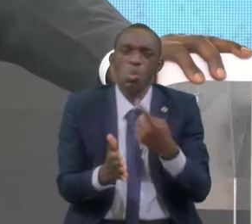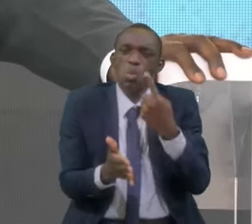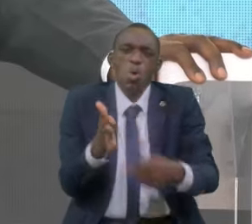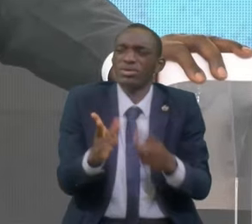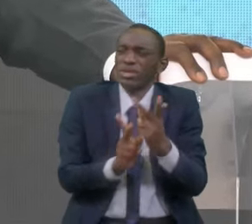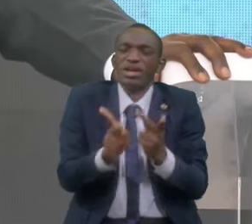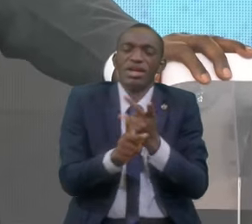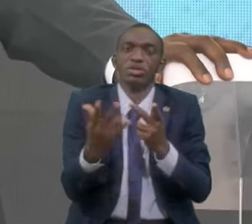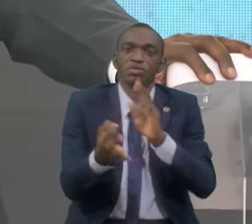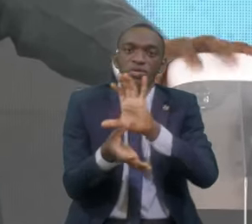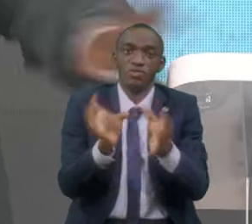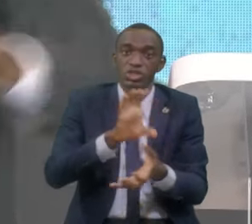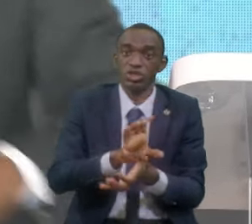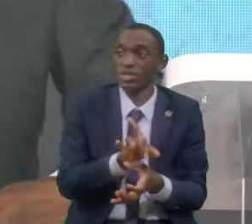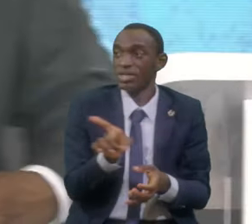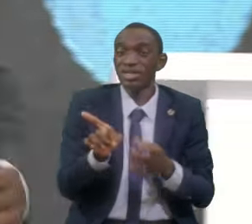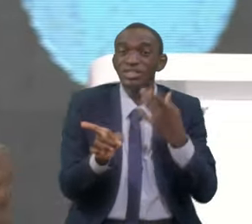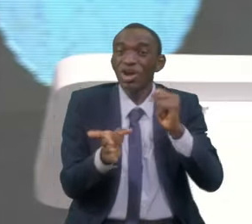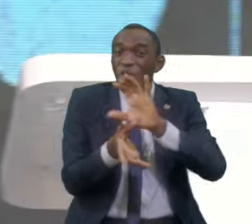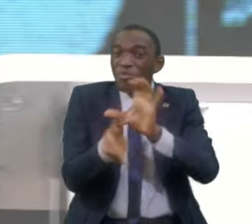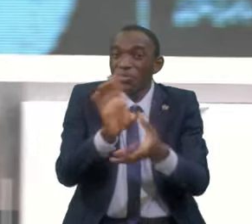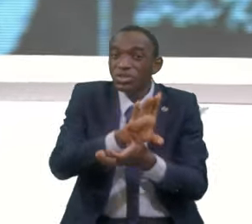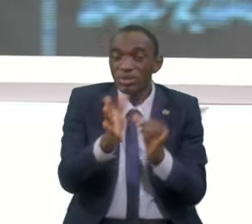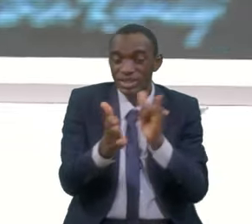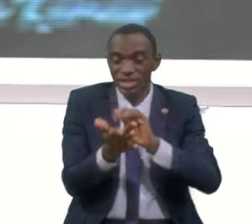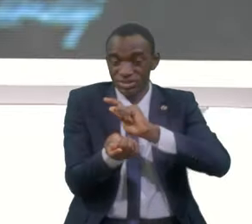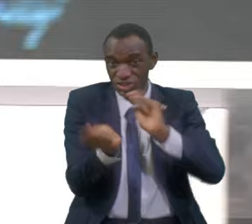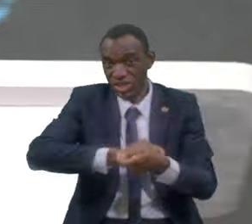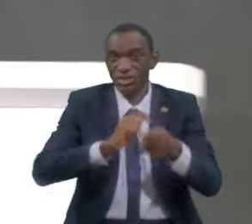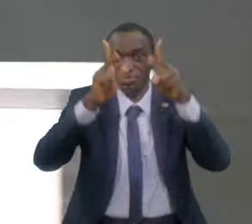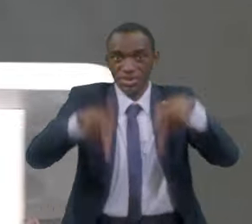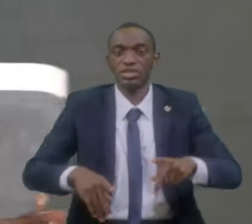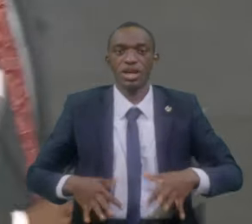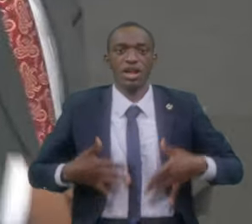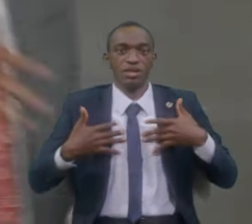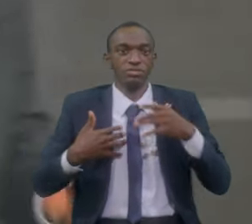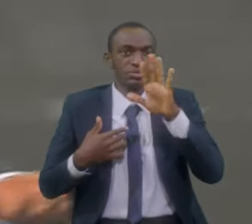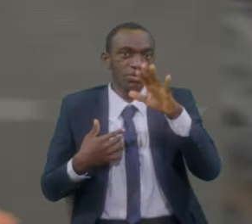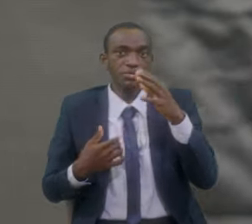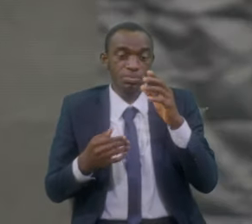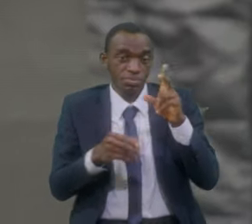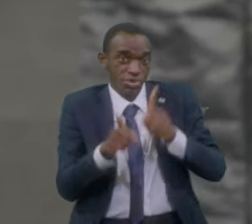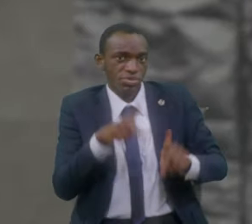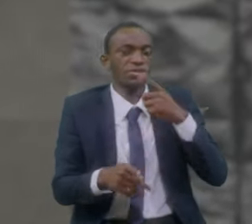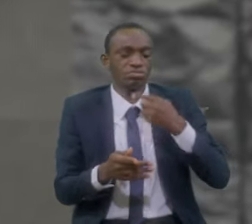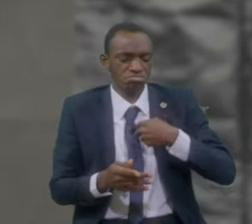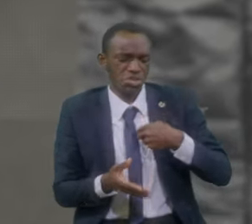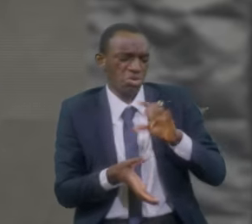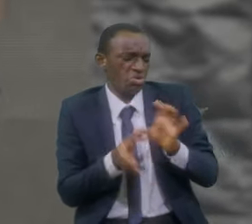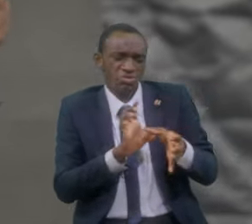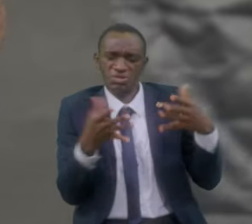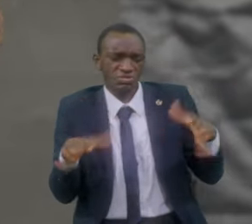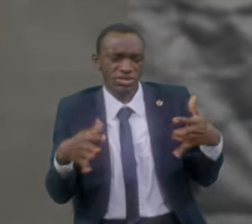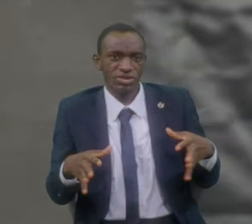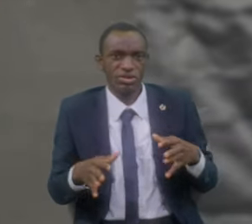that transforms life. But the conversion, people say, I'm converted. I say, I can't understand you. Were